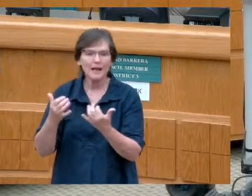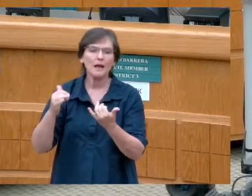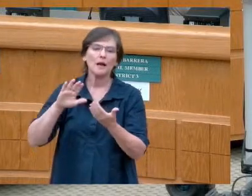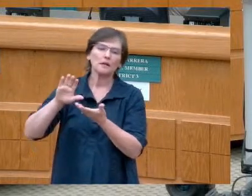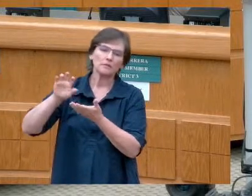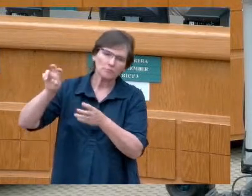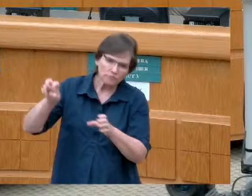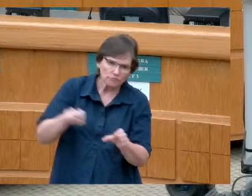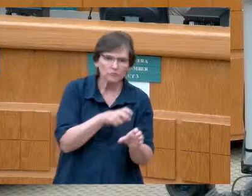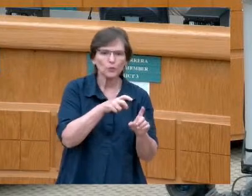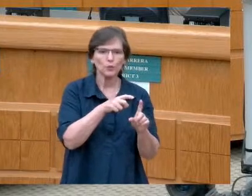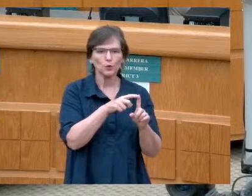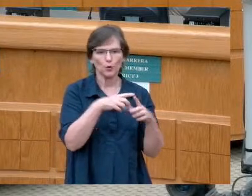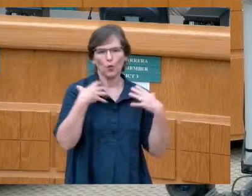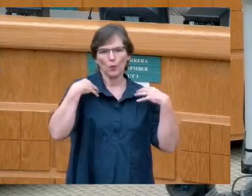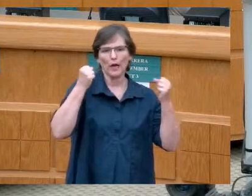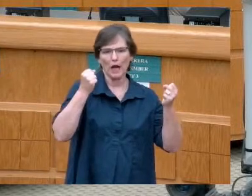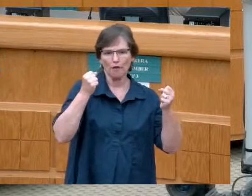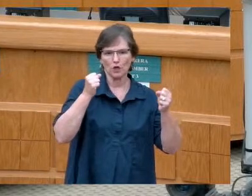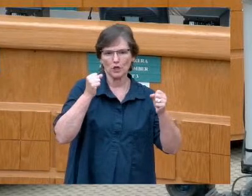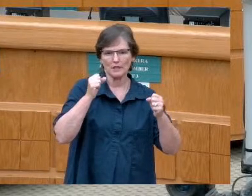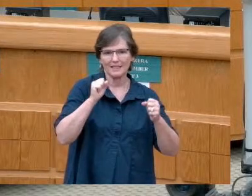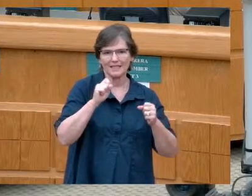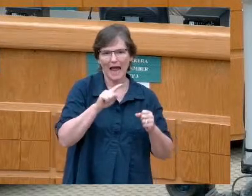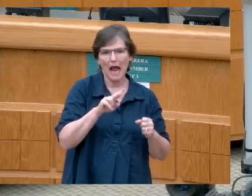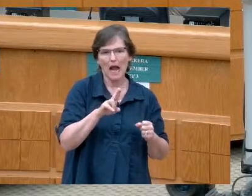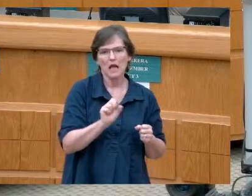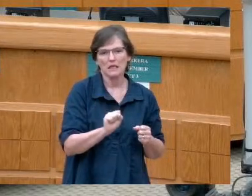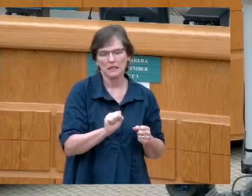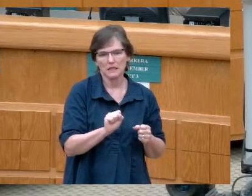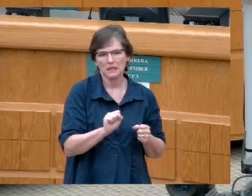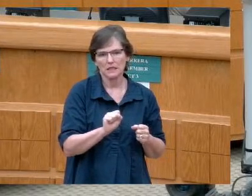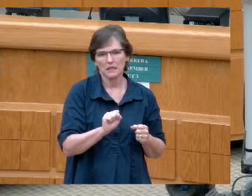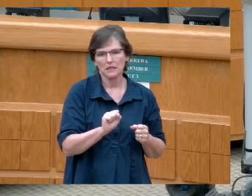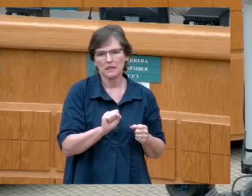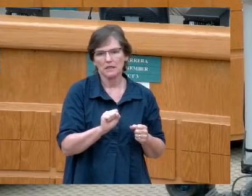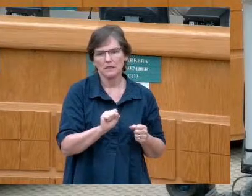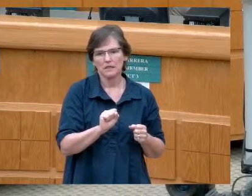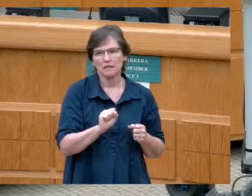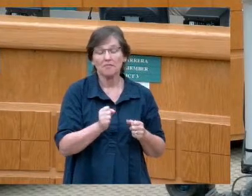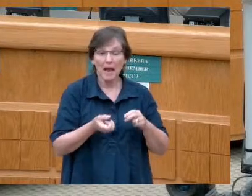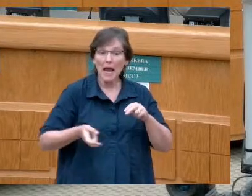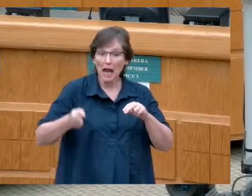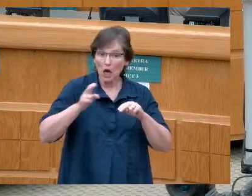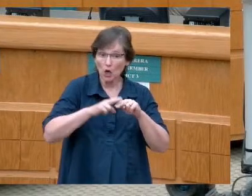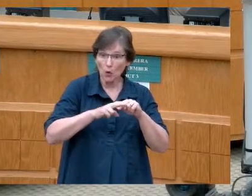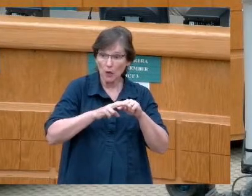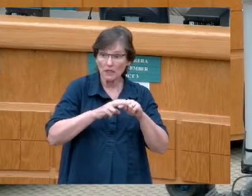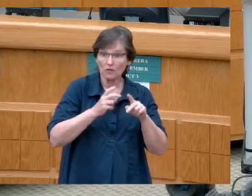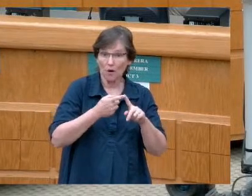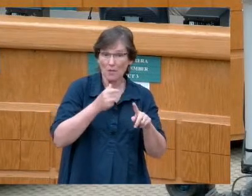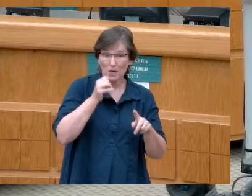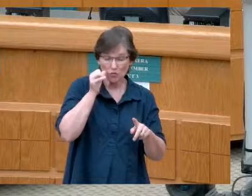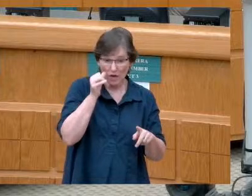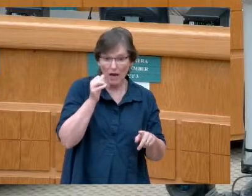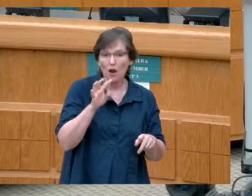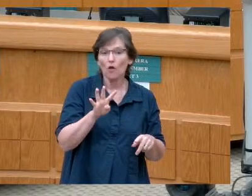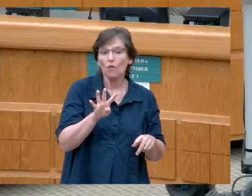6,100 persons that are in the recovered status has increased by 450 people just since yesterday.